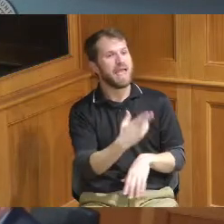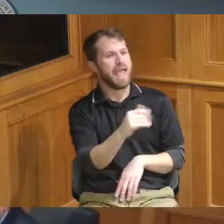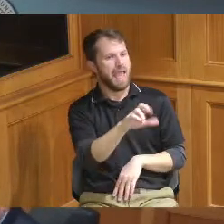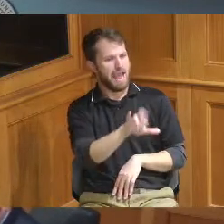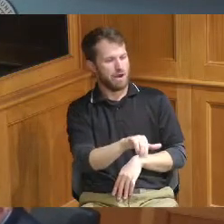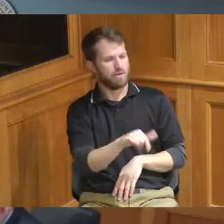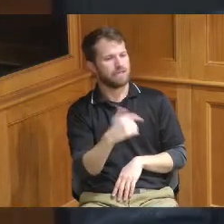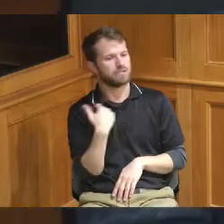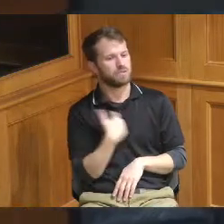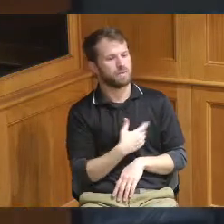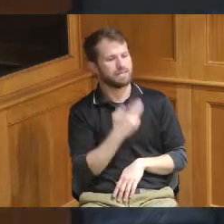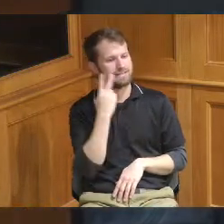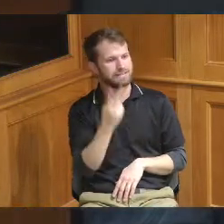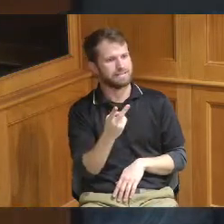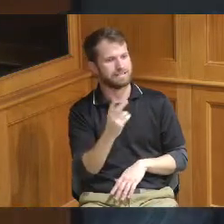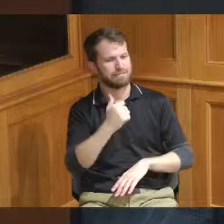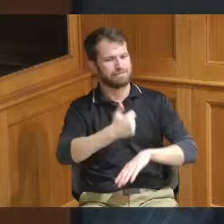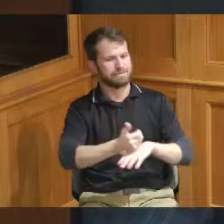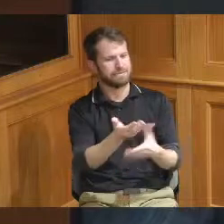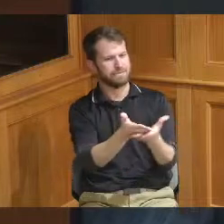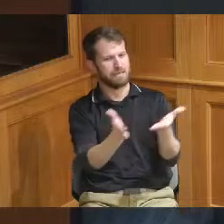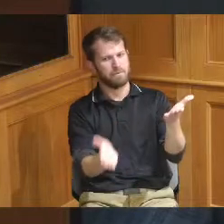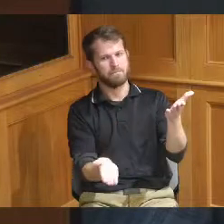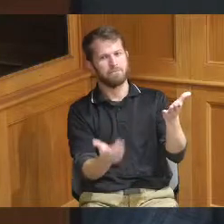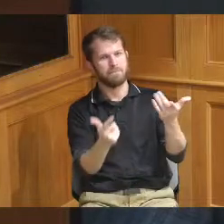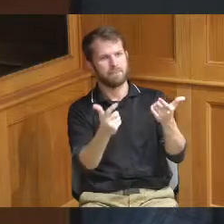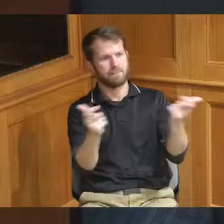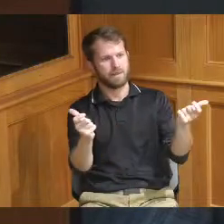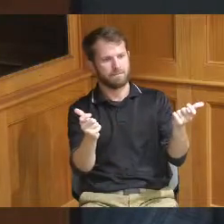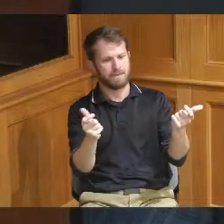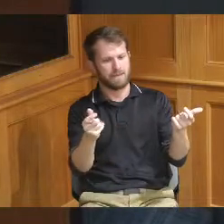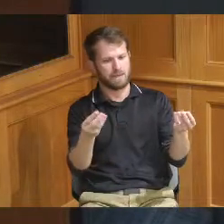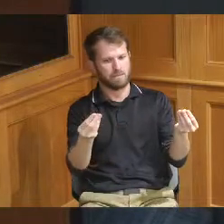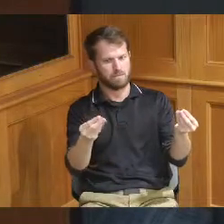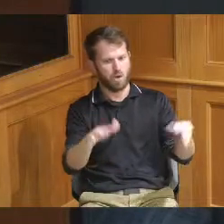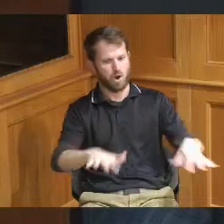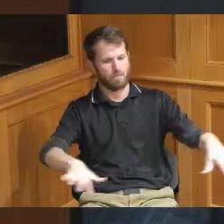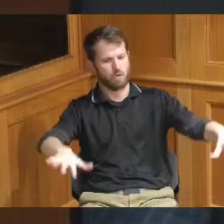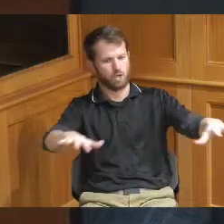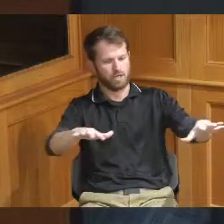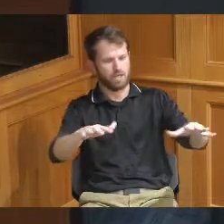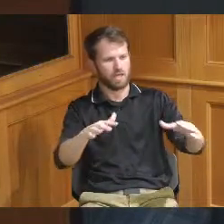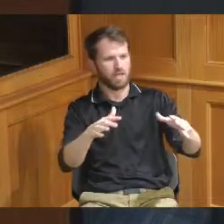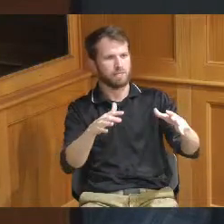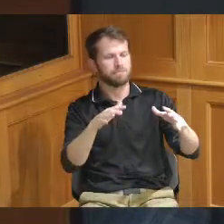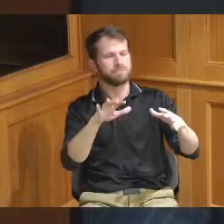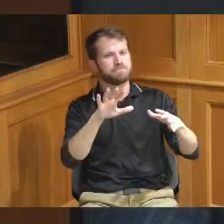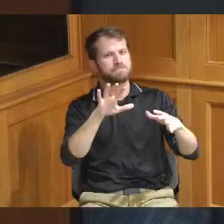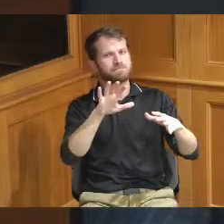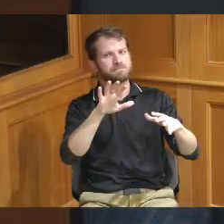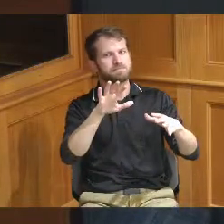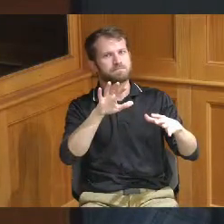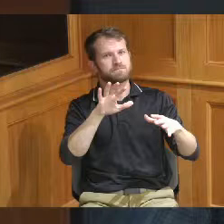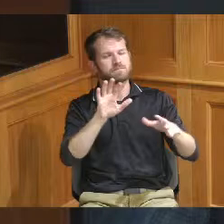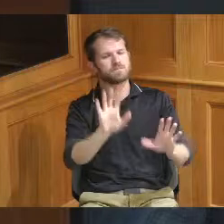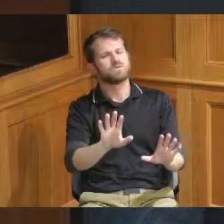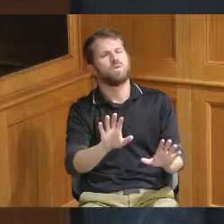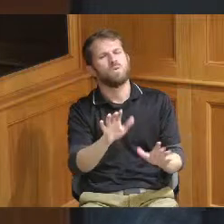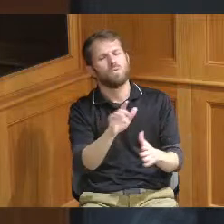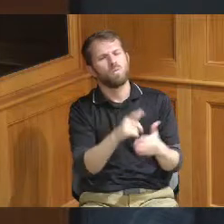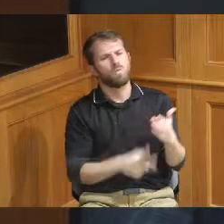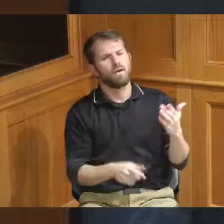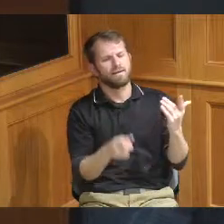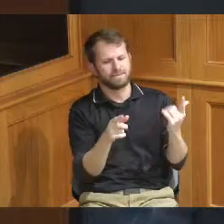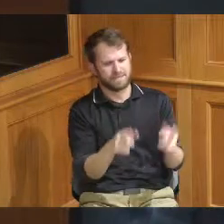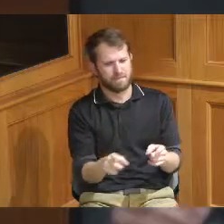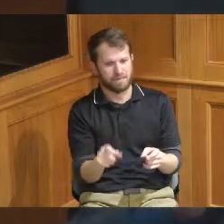look at the layout here of the large piece of property, and this is just a piece of that, what is happening with,